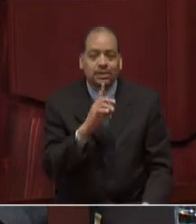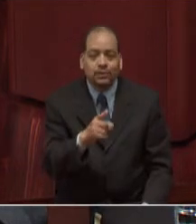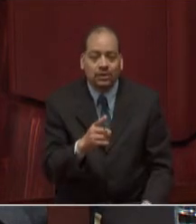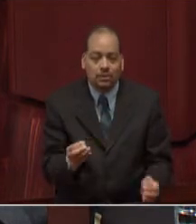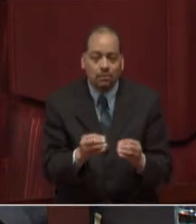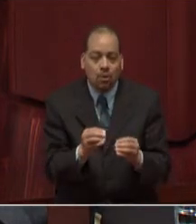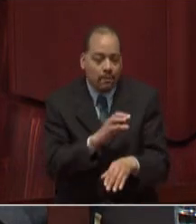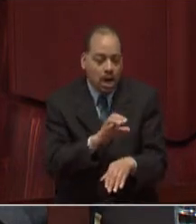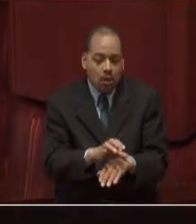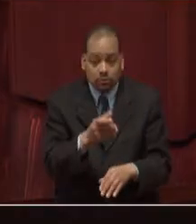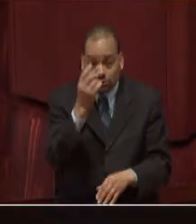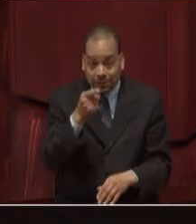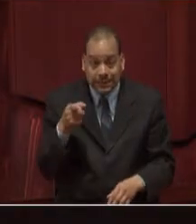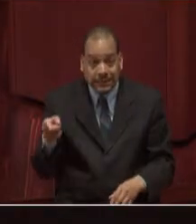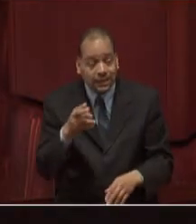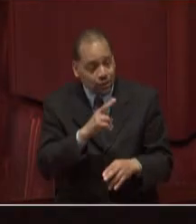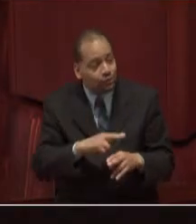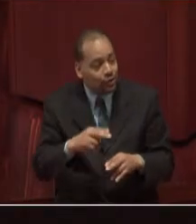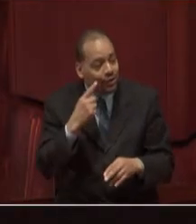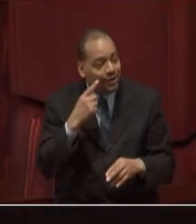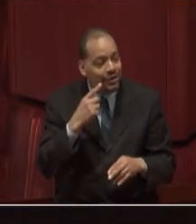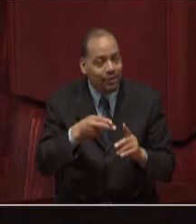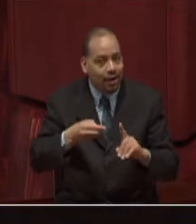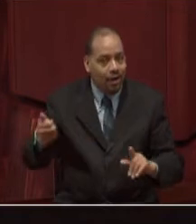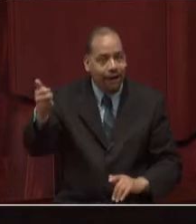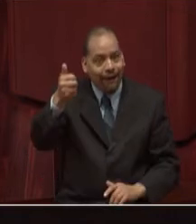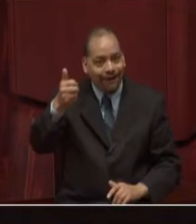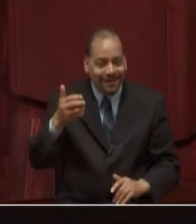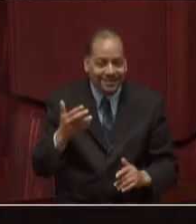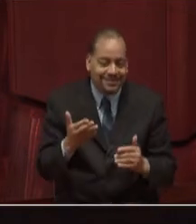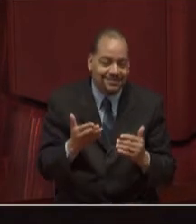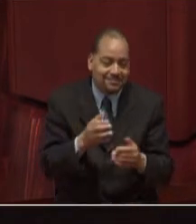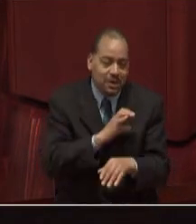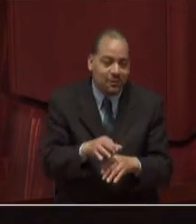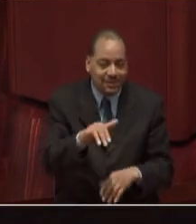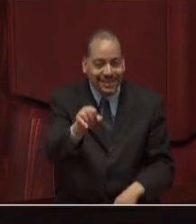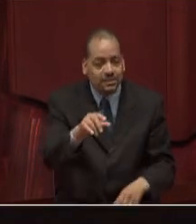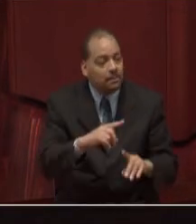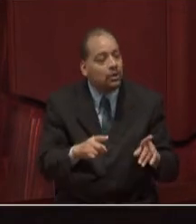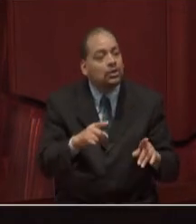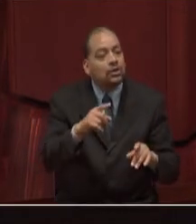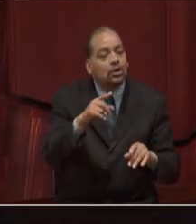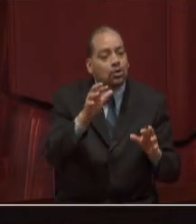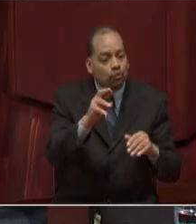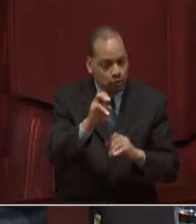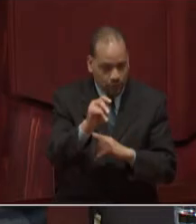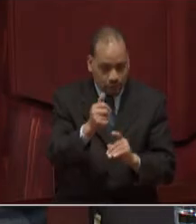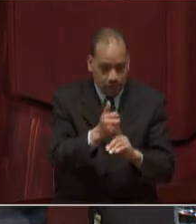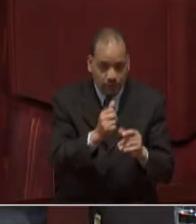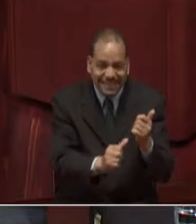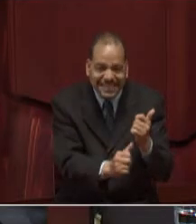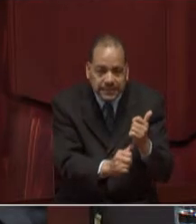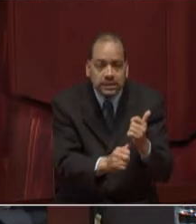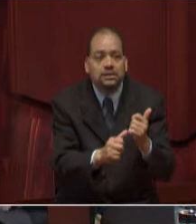to... Remember, he's Secretary of the Navy, so he's very biased here. We have to be very careful. Well, just Roosevelt was Assistant Secretary of the Navy, and